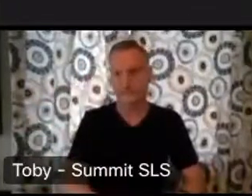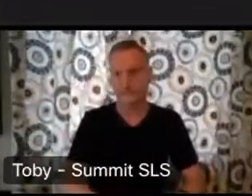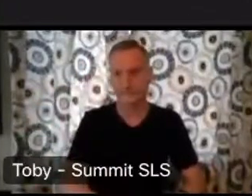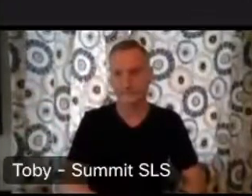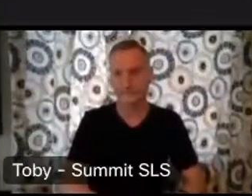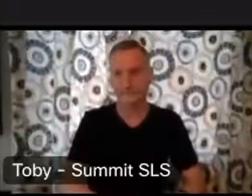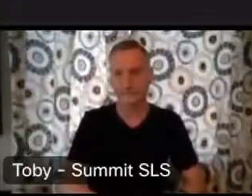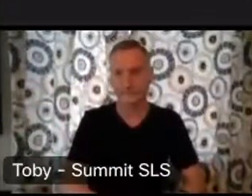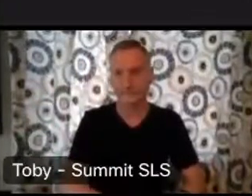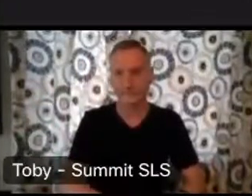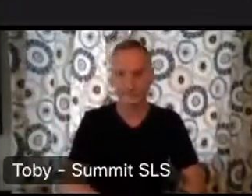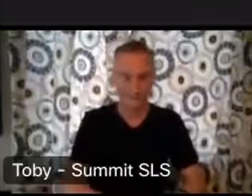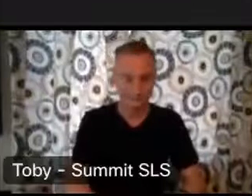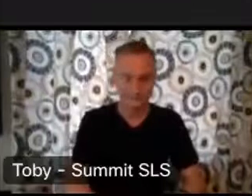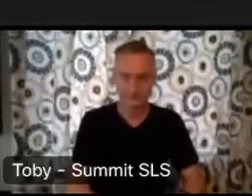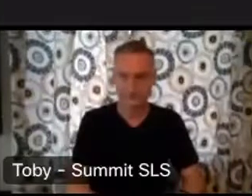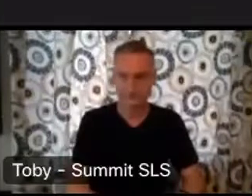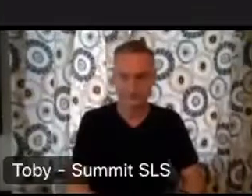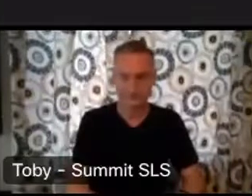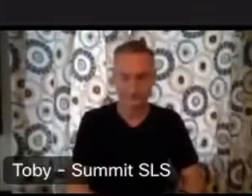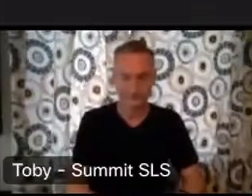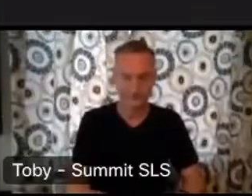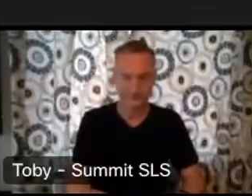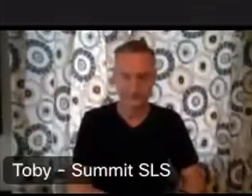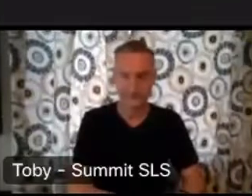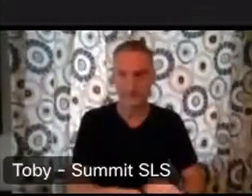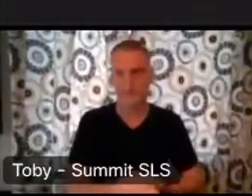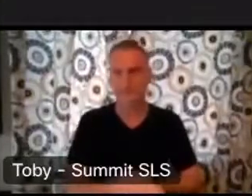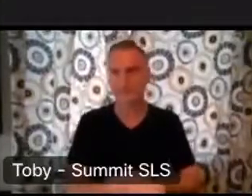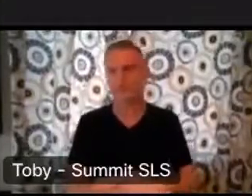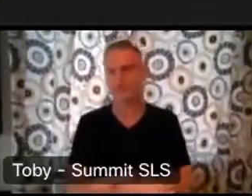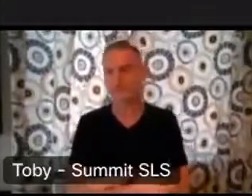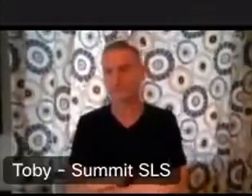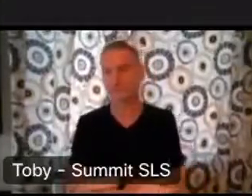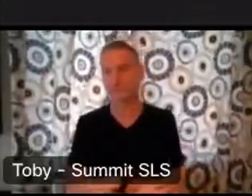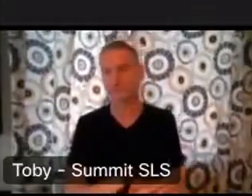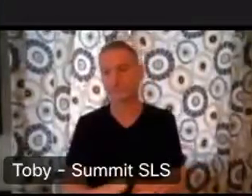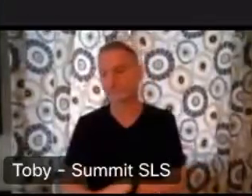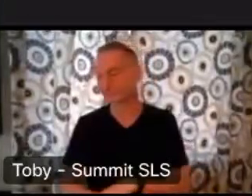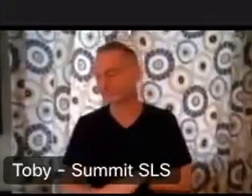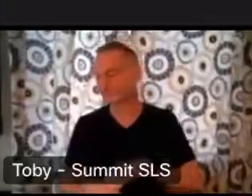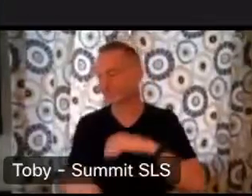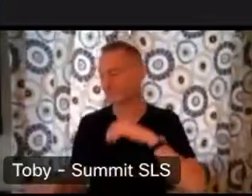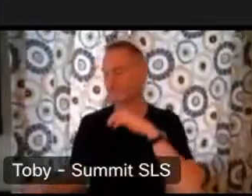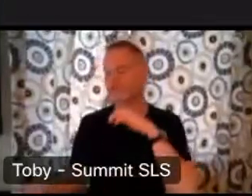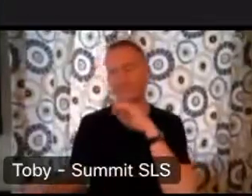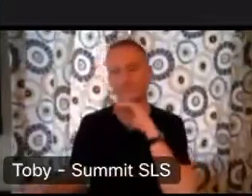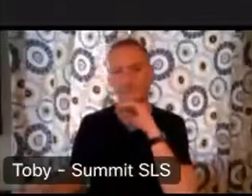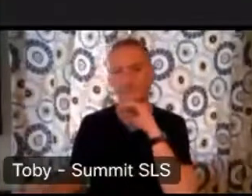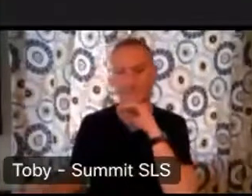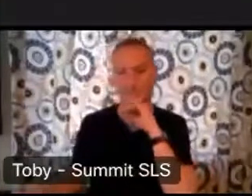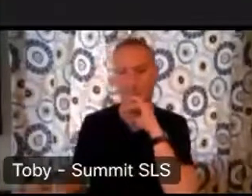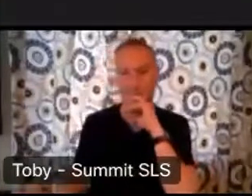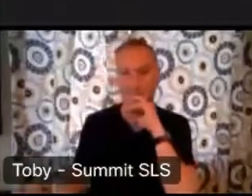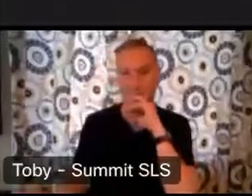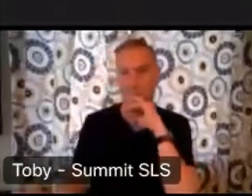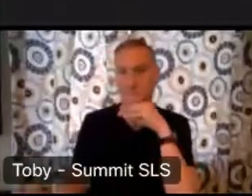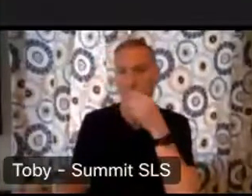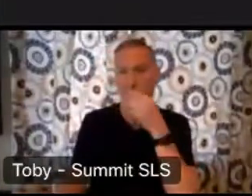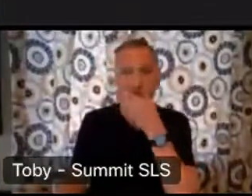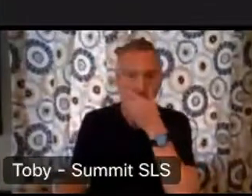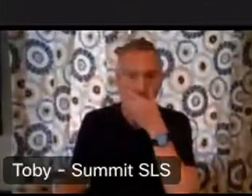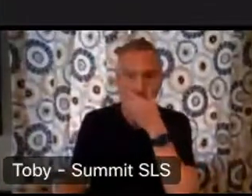Let's see, as there will be a number of program design addendums submitted over the next few months, does ACRC have a template addendum